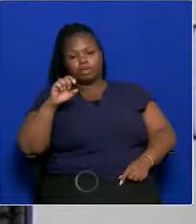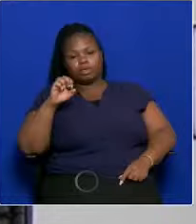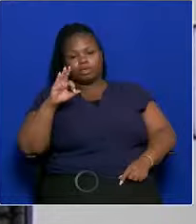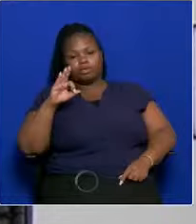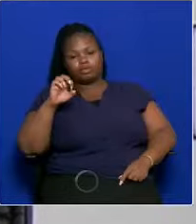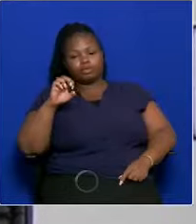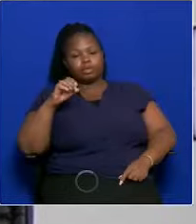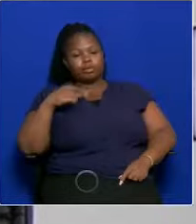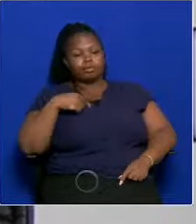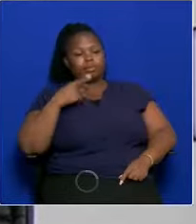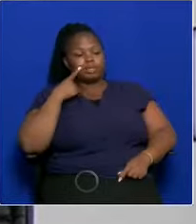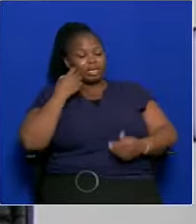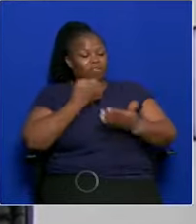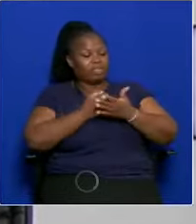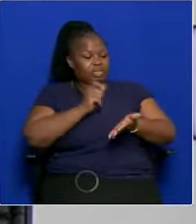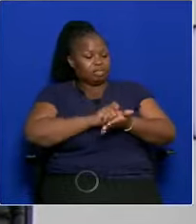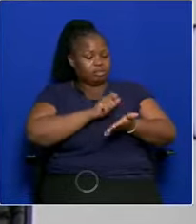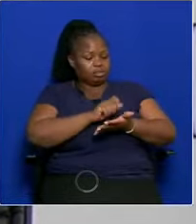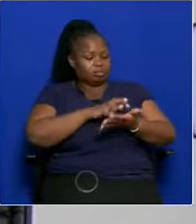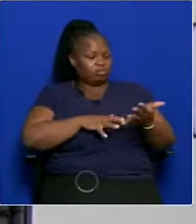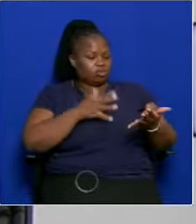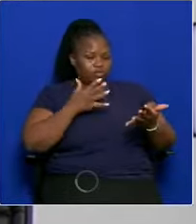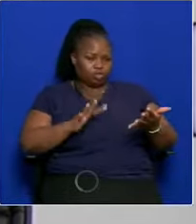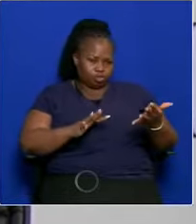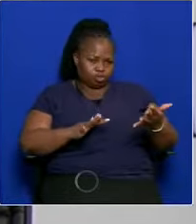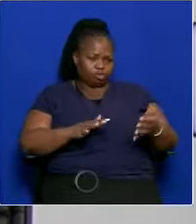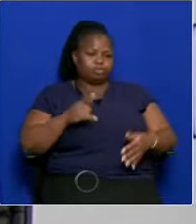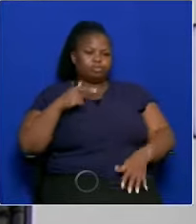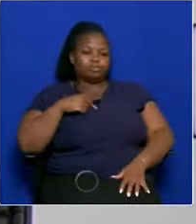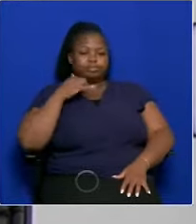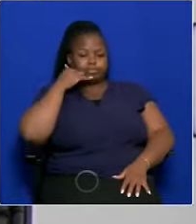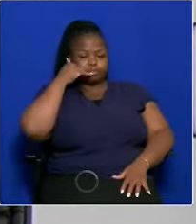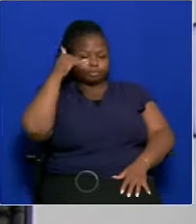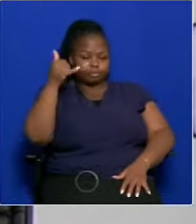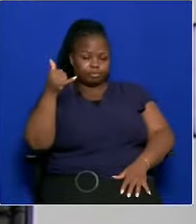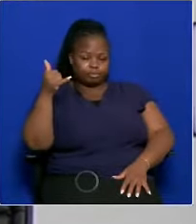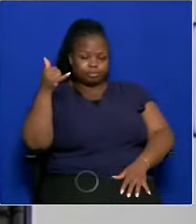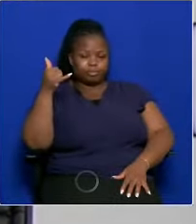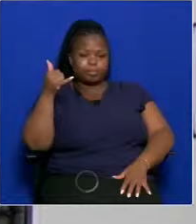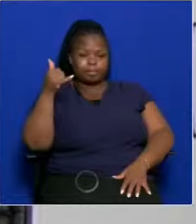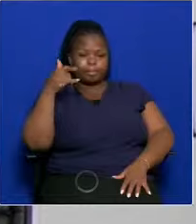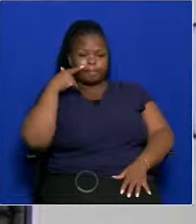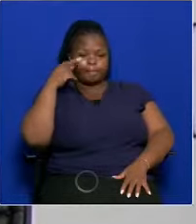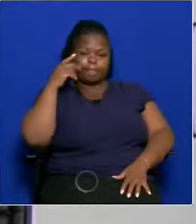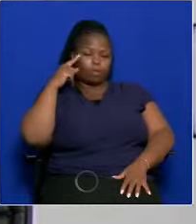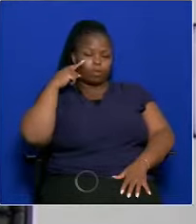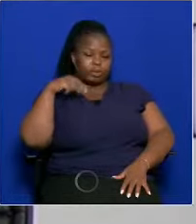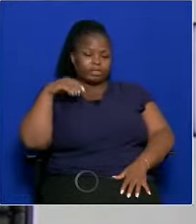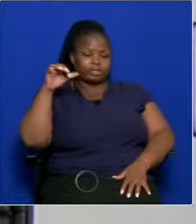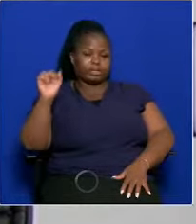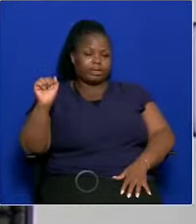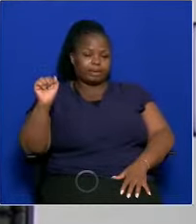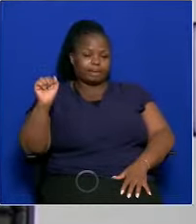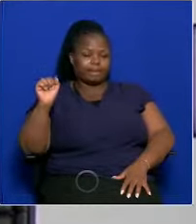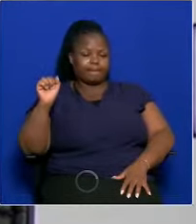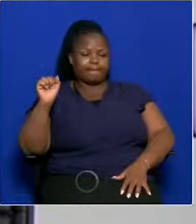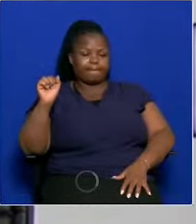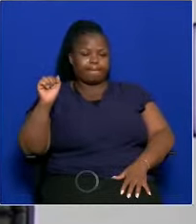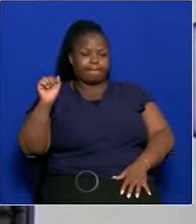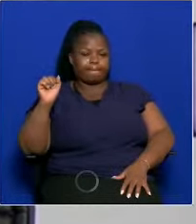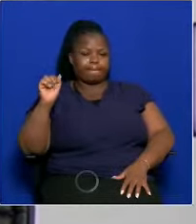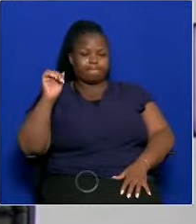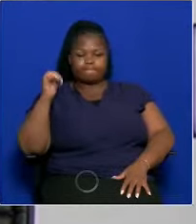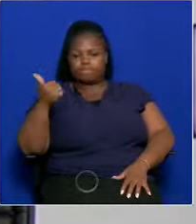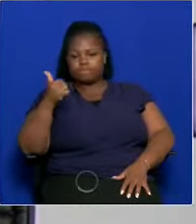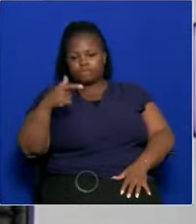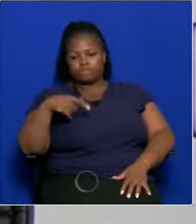testimony. That is when I phoned witness A. And then on the 16th,